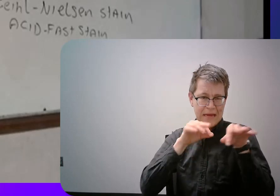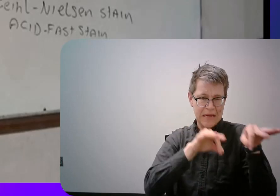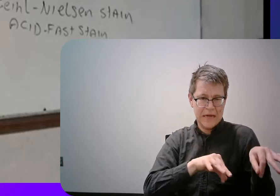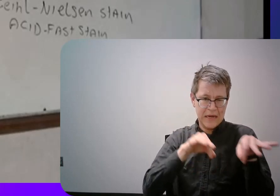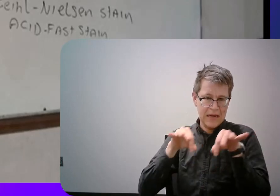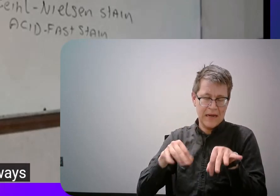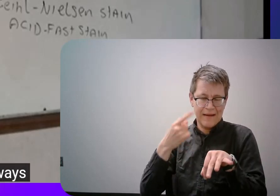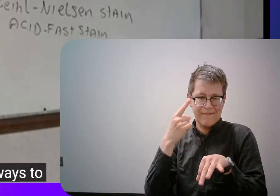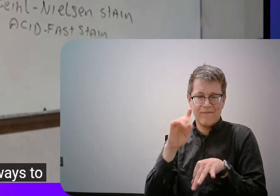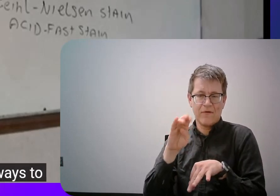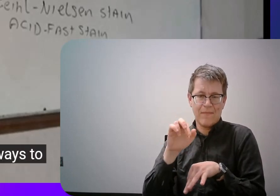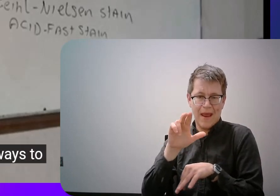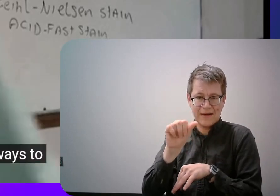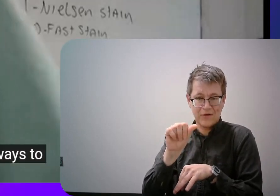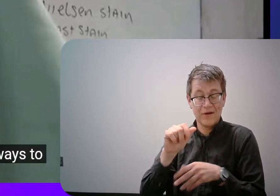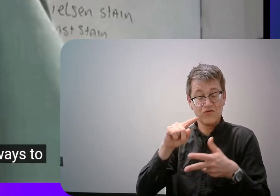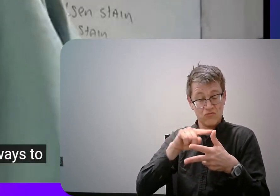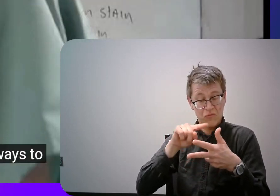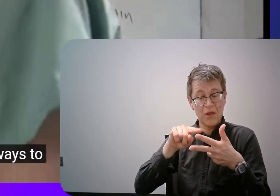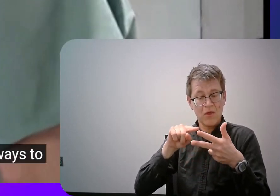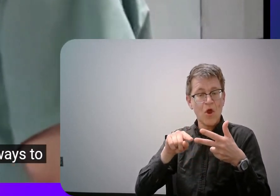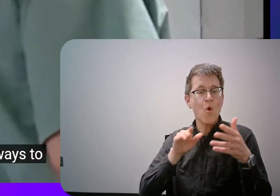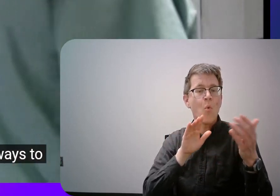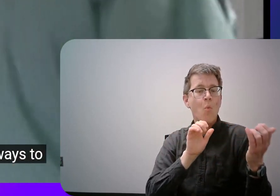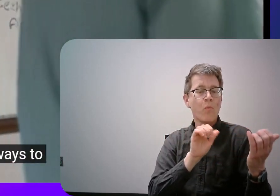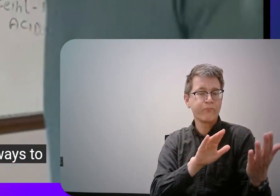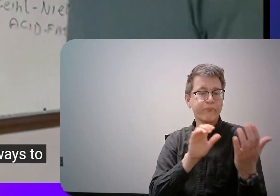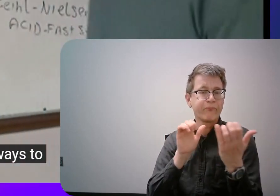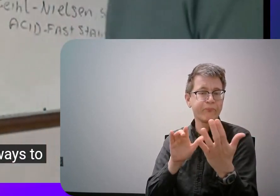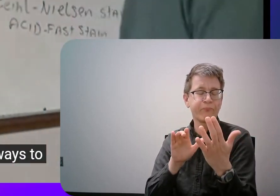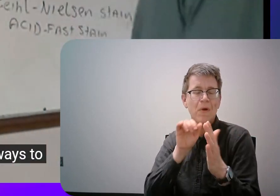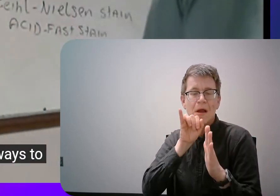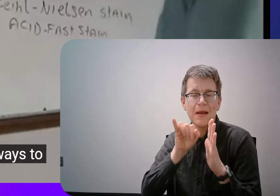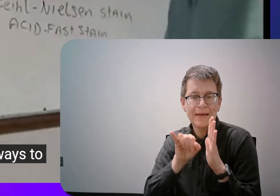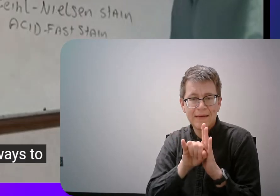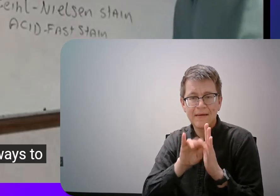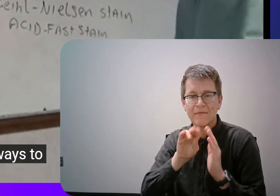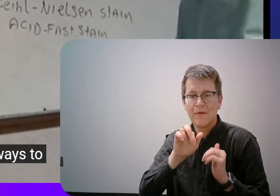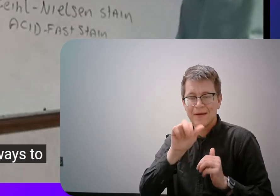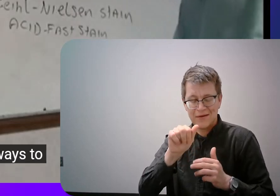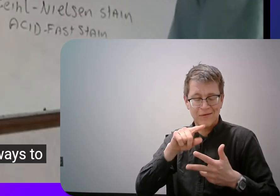Okay, so these are the three ways to identify bacteria.